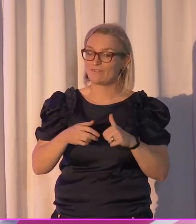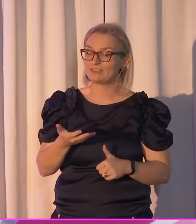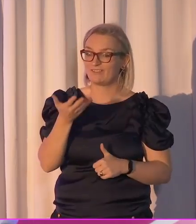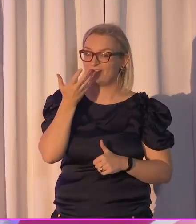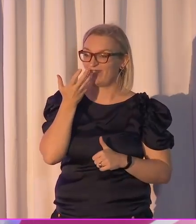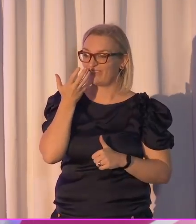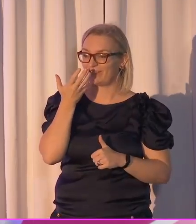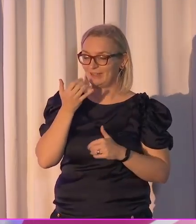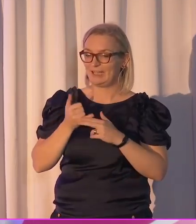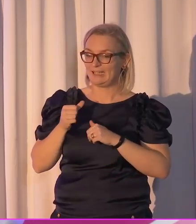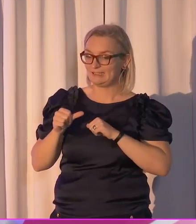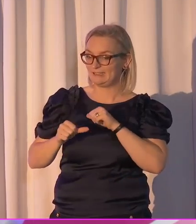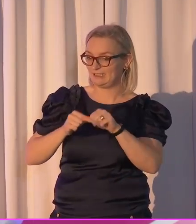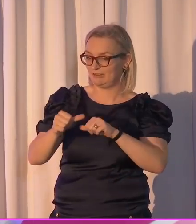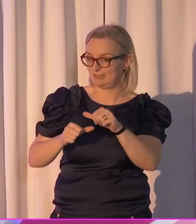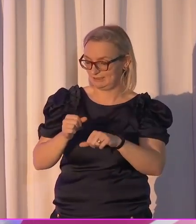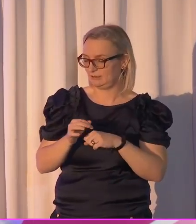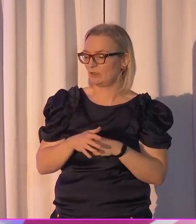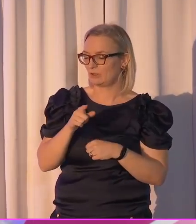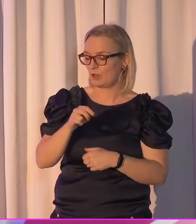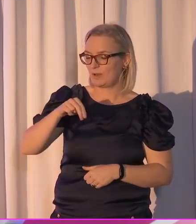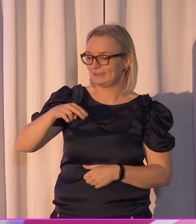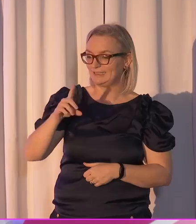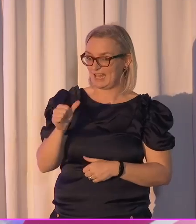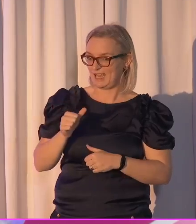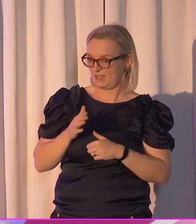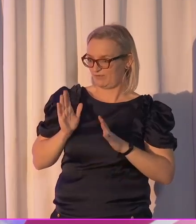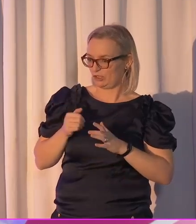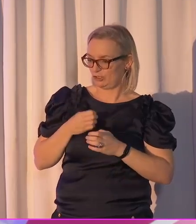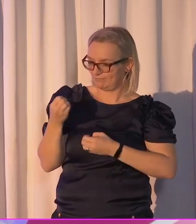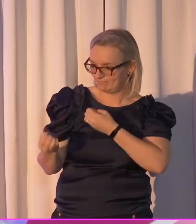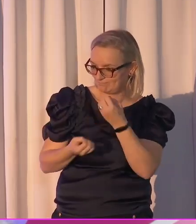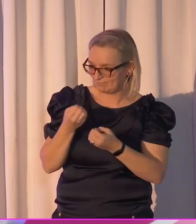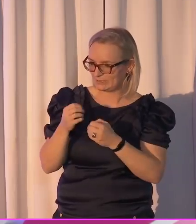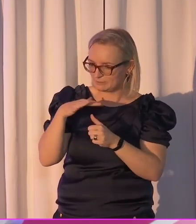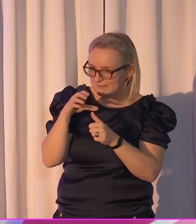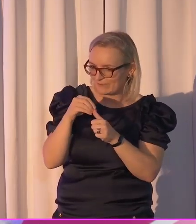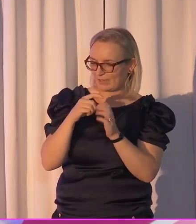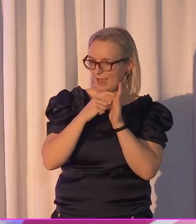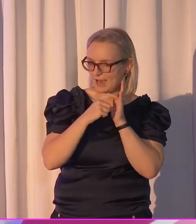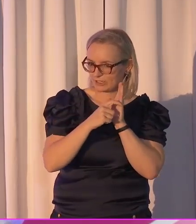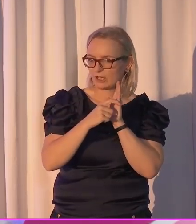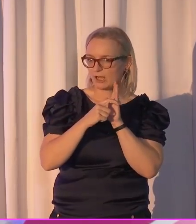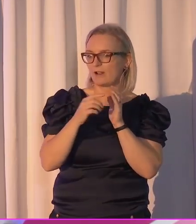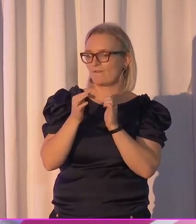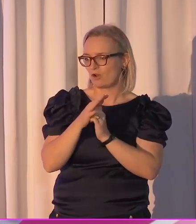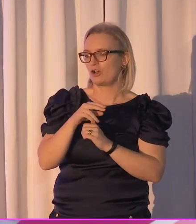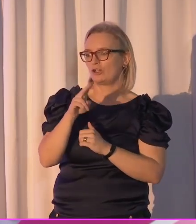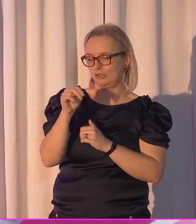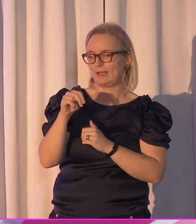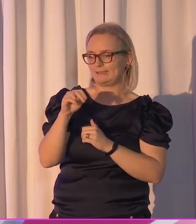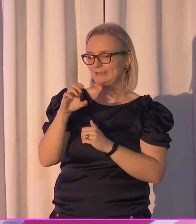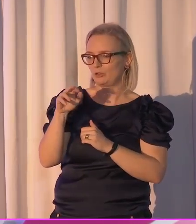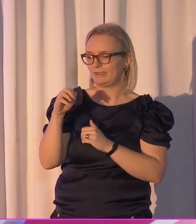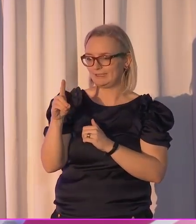in a series where the NDA has examined a particular article of the UN Convention on the Rights of Persons with Disabilities.